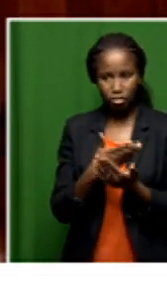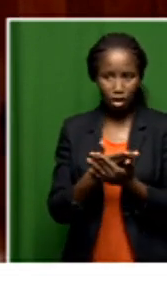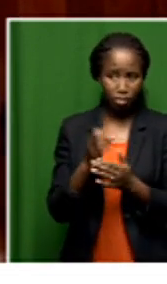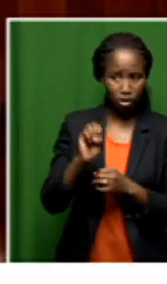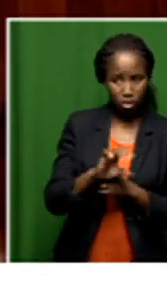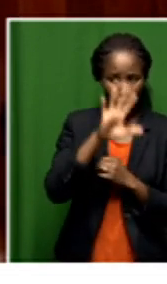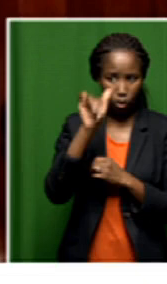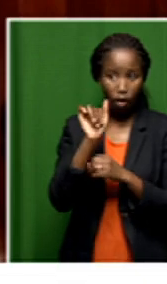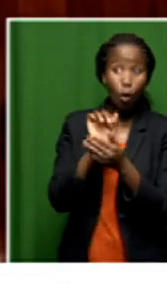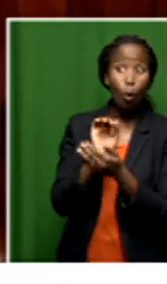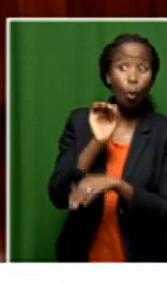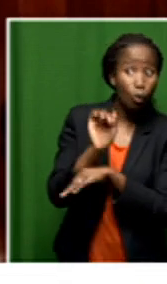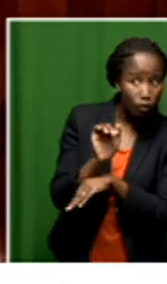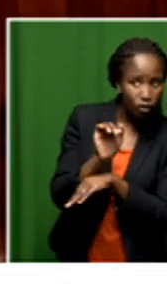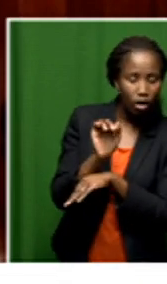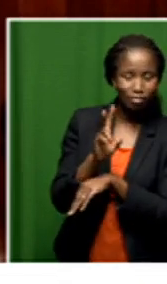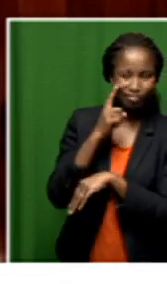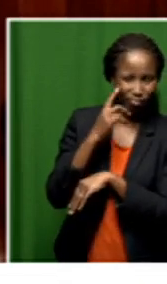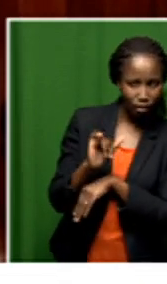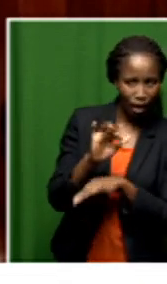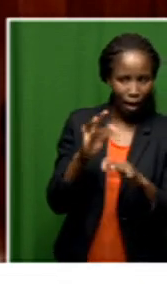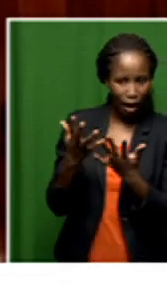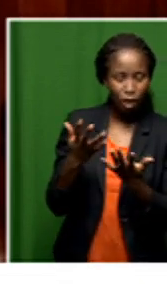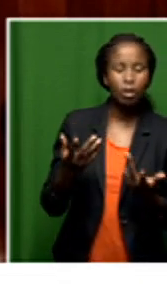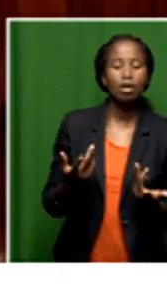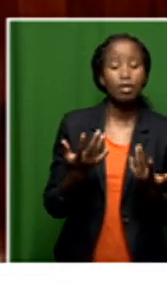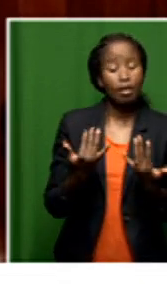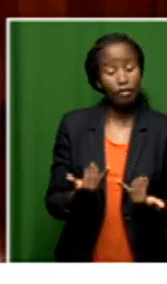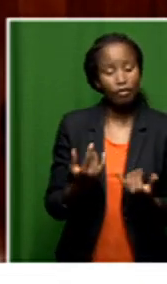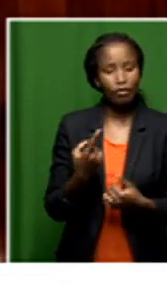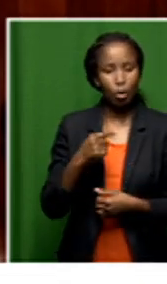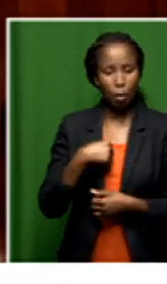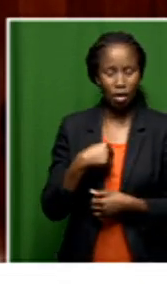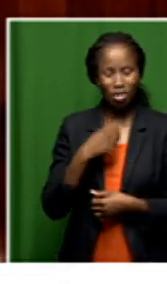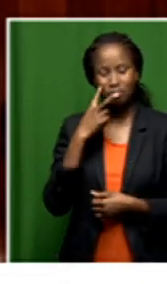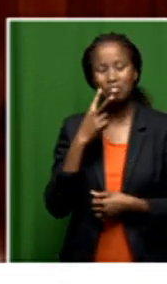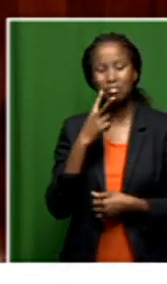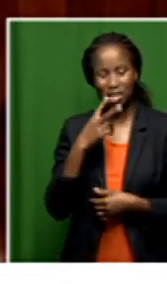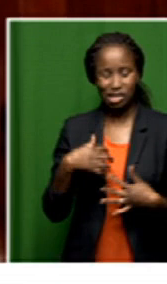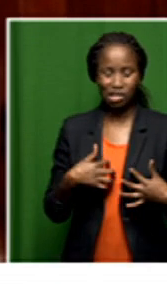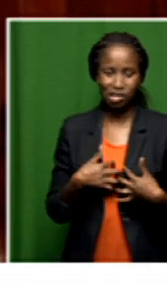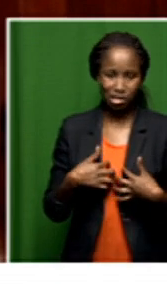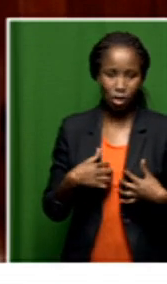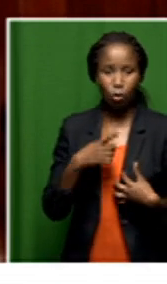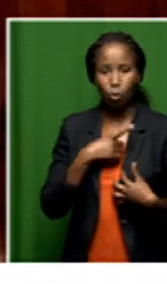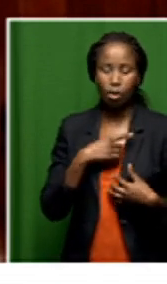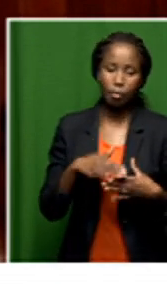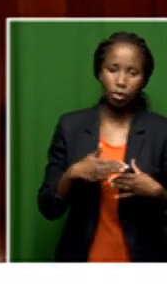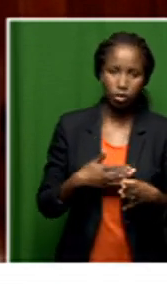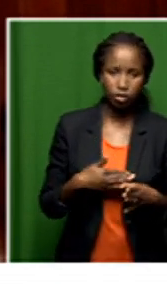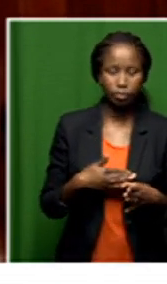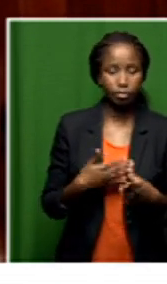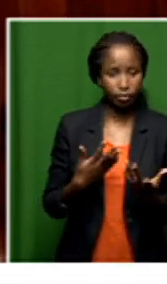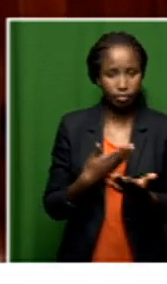it's all based on South Africa's going down the tubes, etc. And for me, that was really frustrating, and I felt really one-sided and